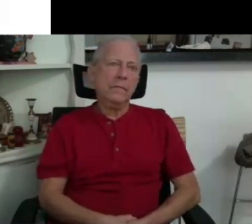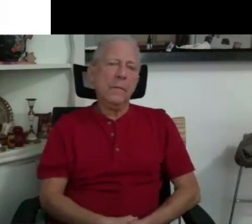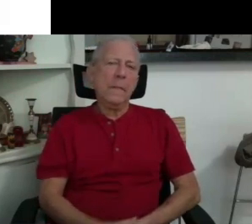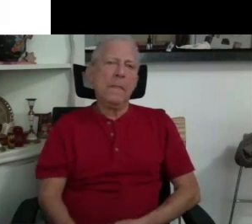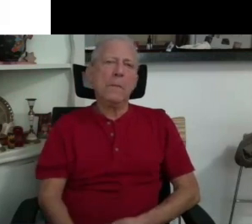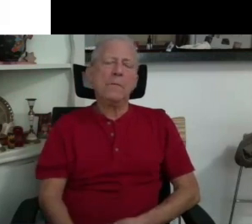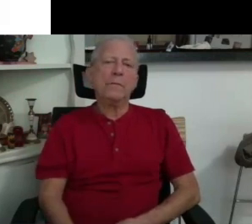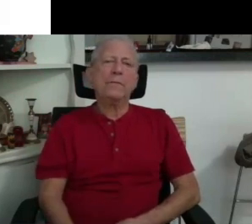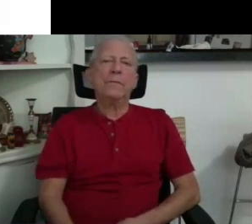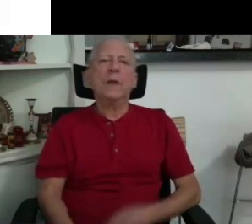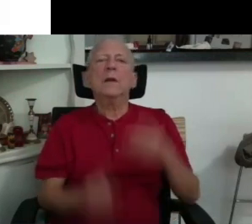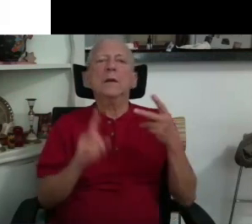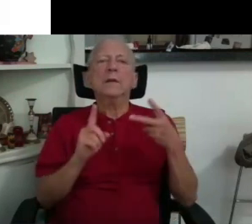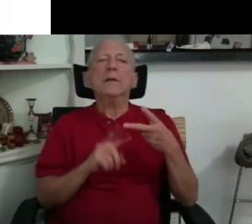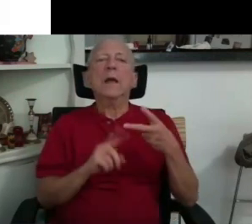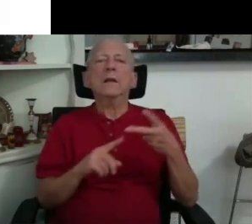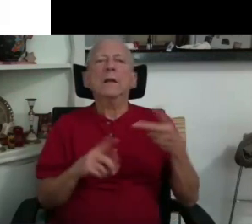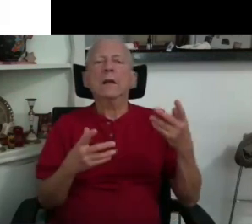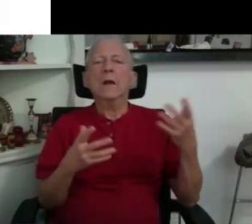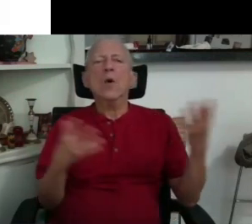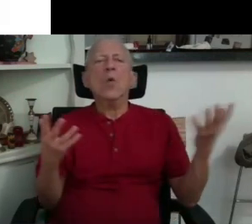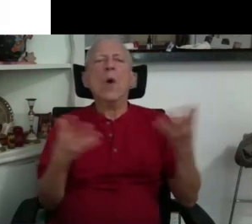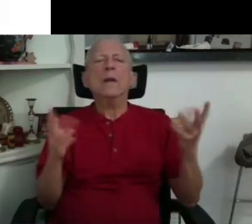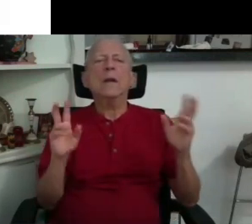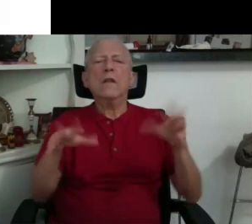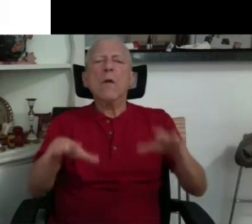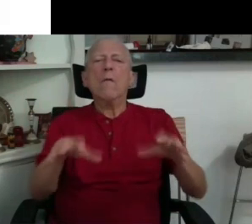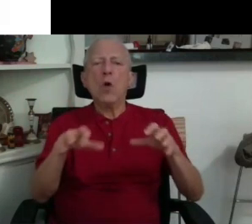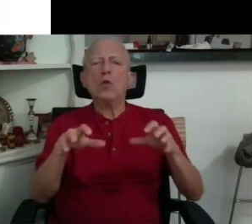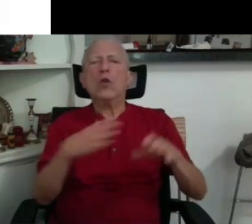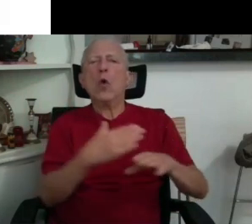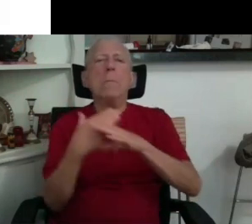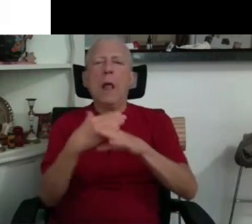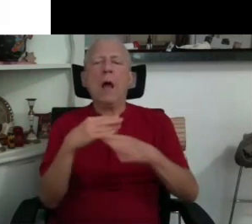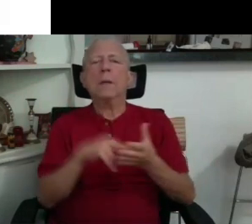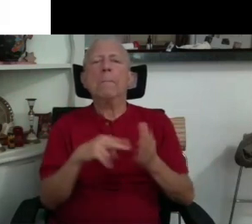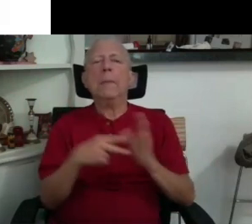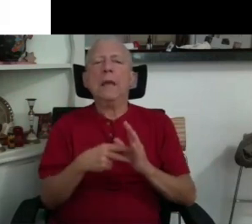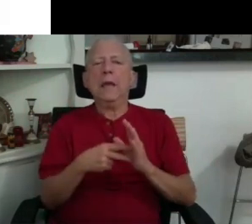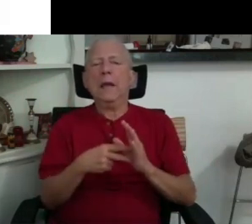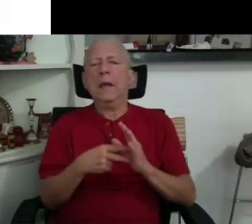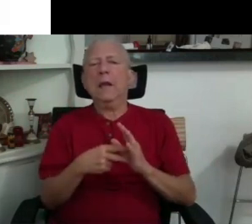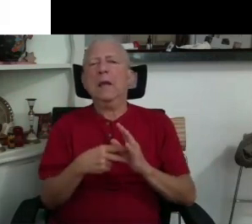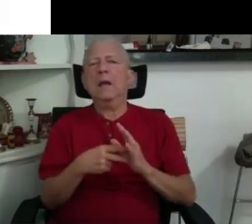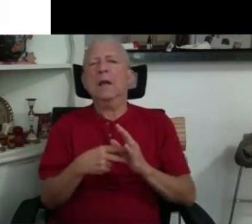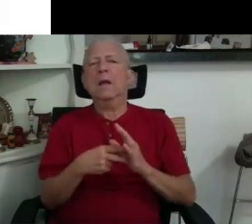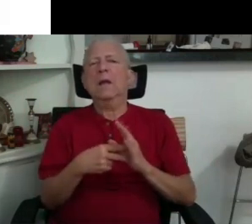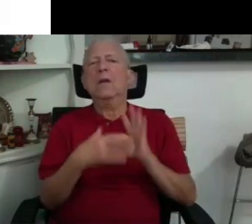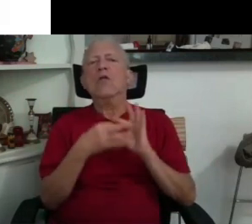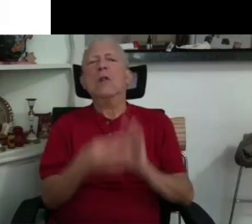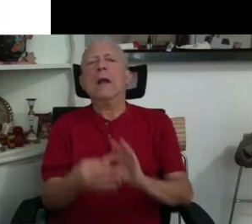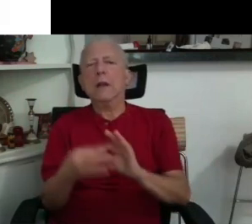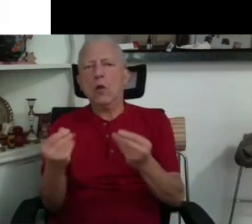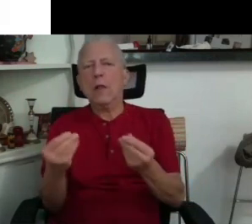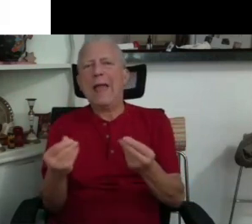So secondly, what does frozen or block mean, particularly with regards to